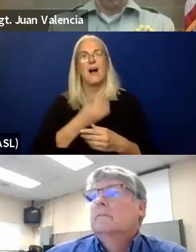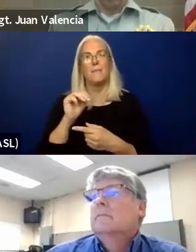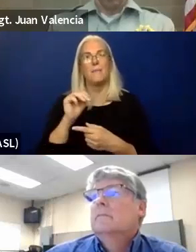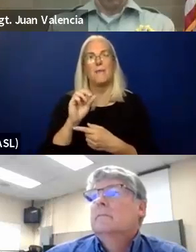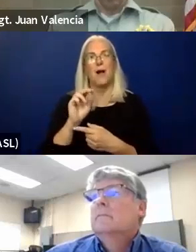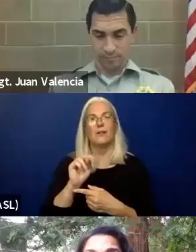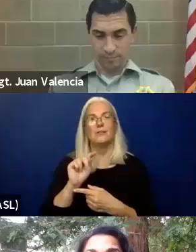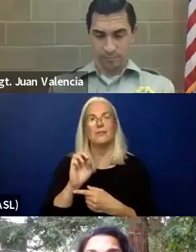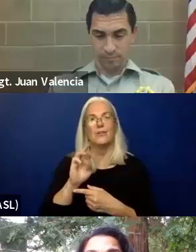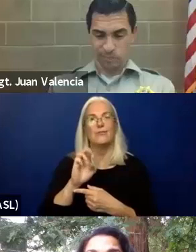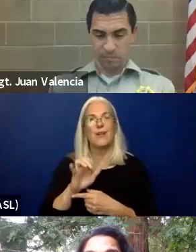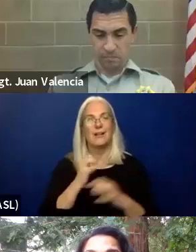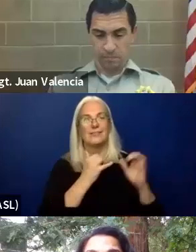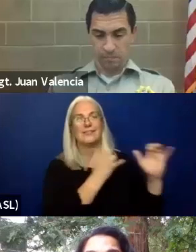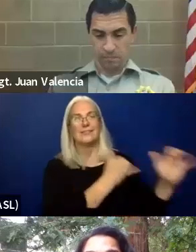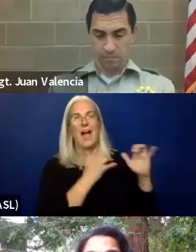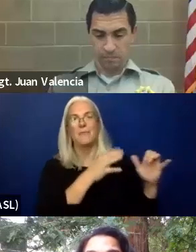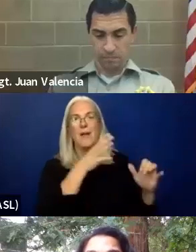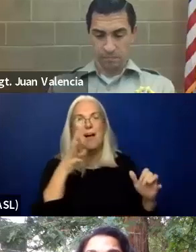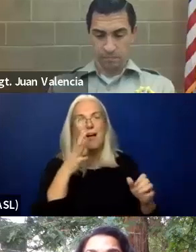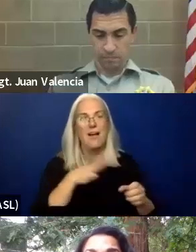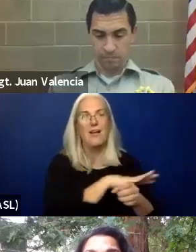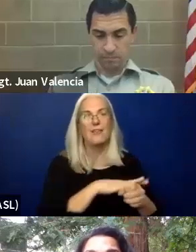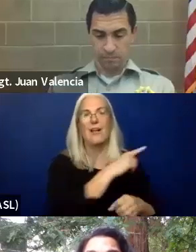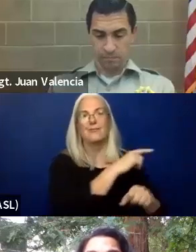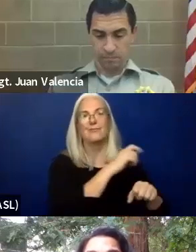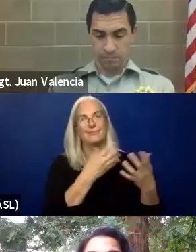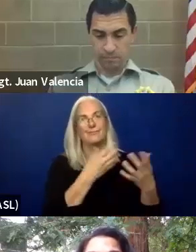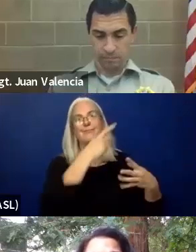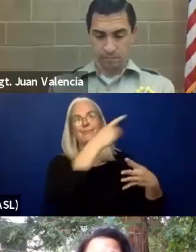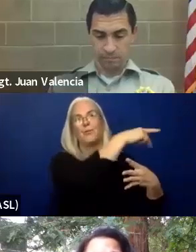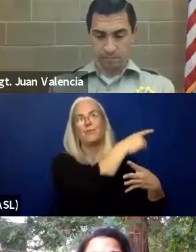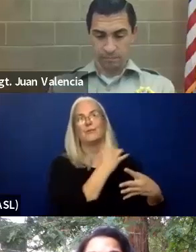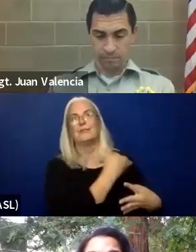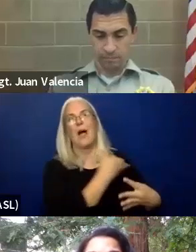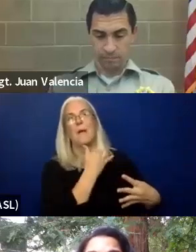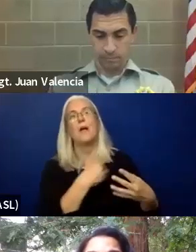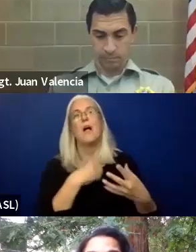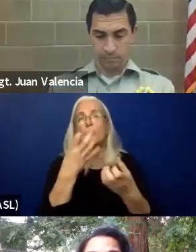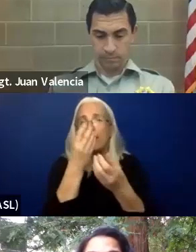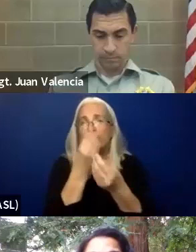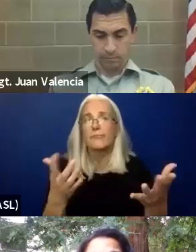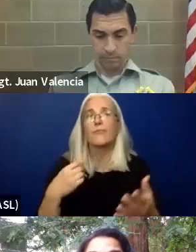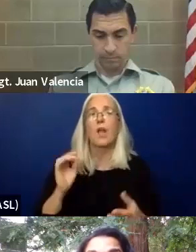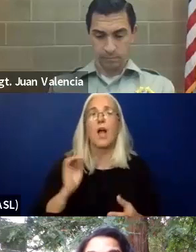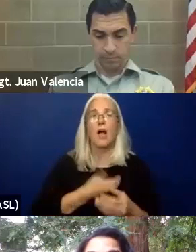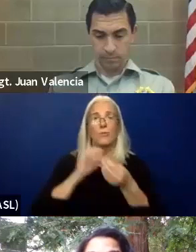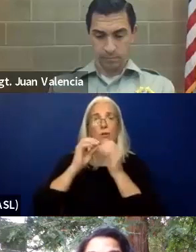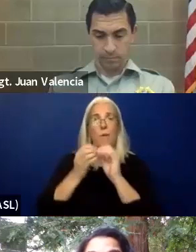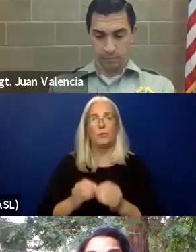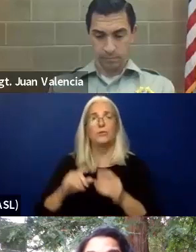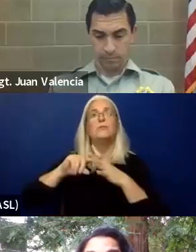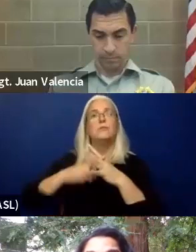to note that we are on our way down. When we started with the blueprint framework, we were at 15